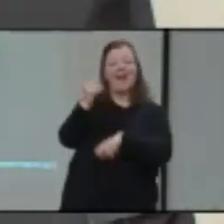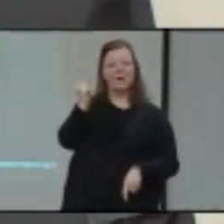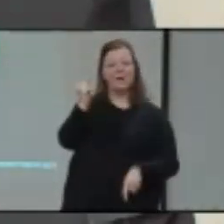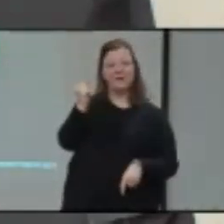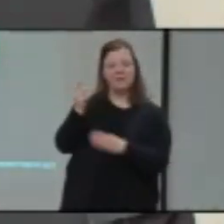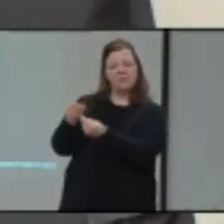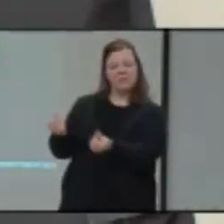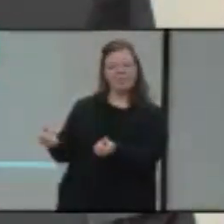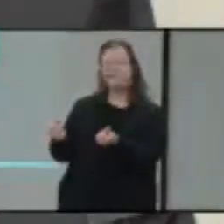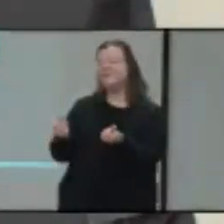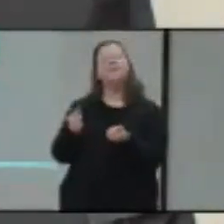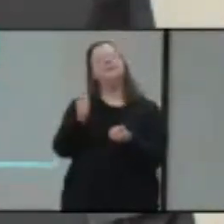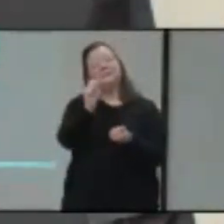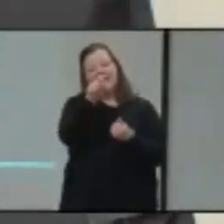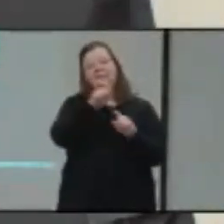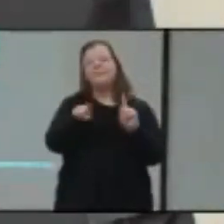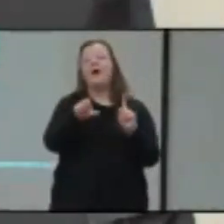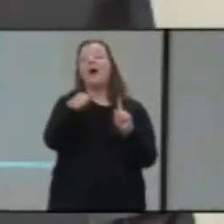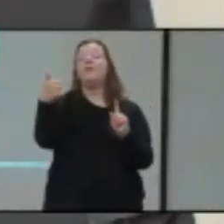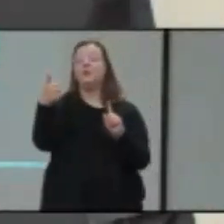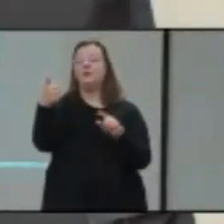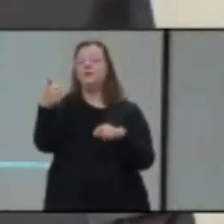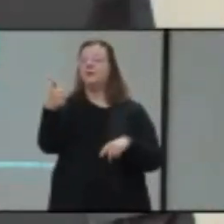That's one, but I'm looking for something else.